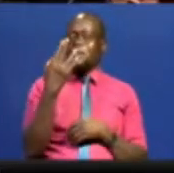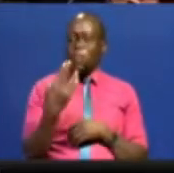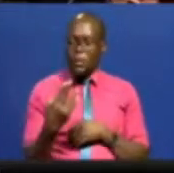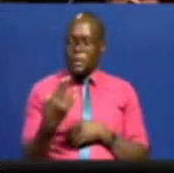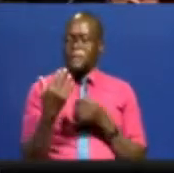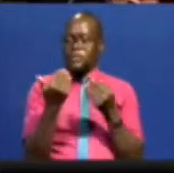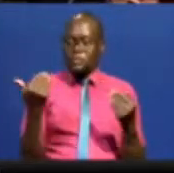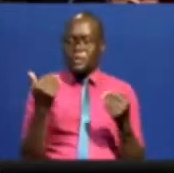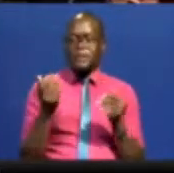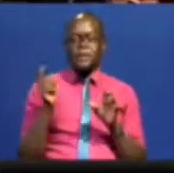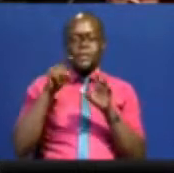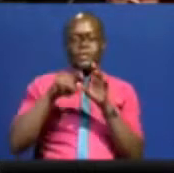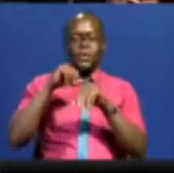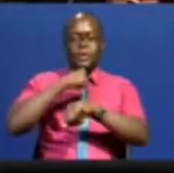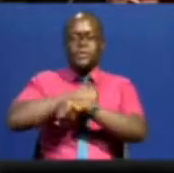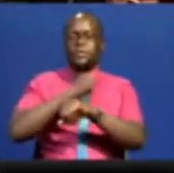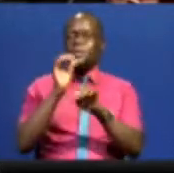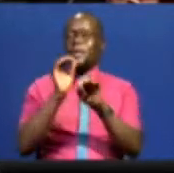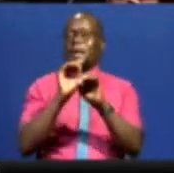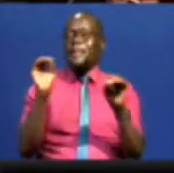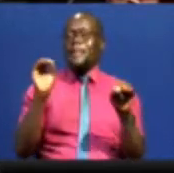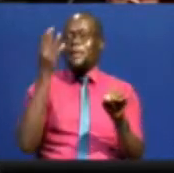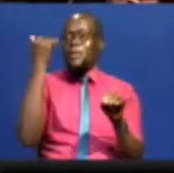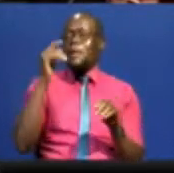children will not go back to school.